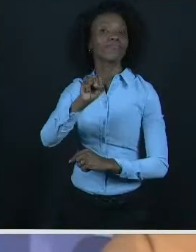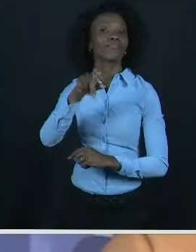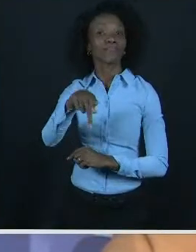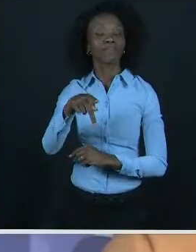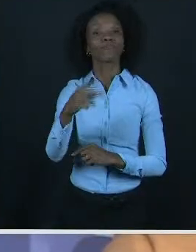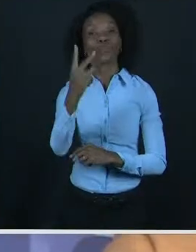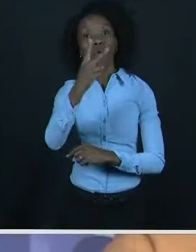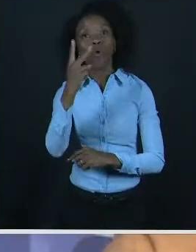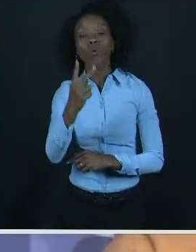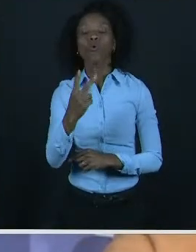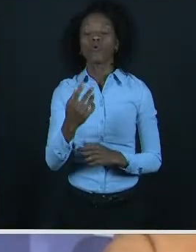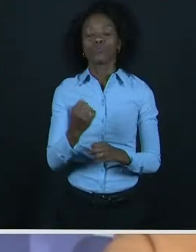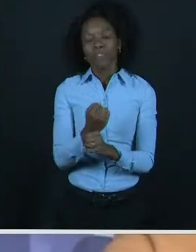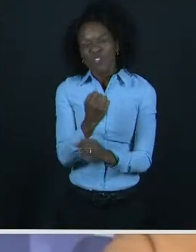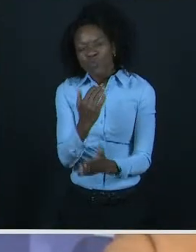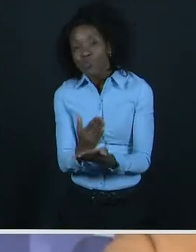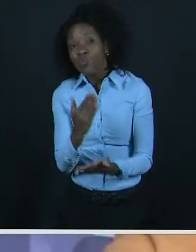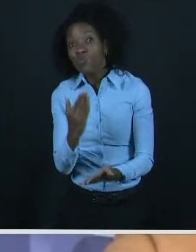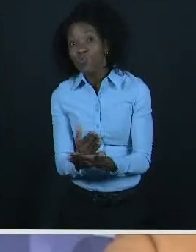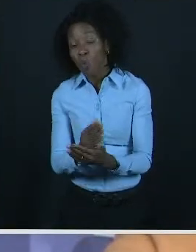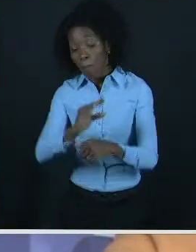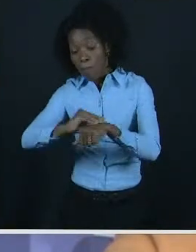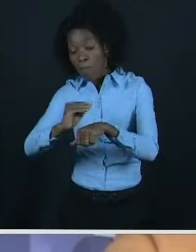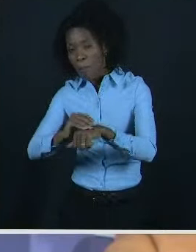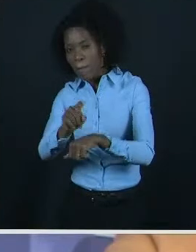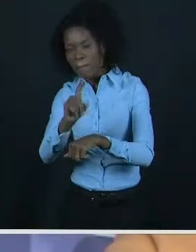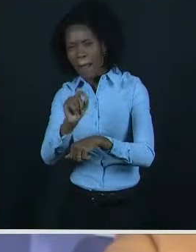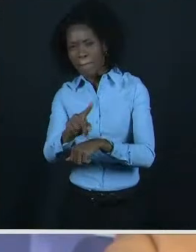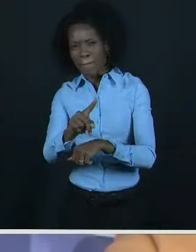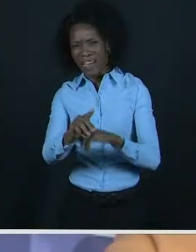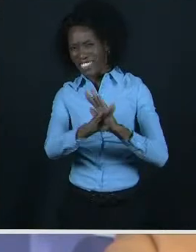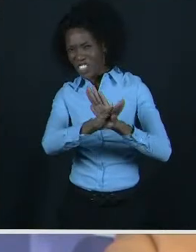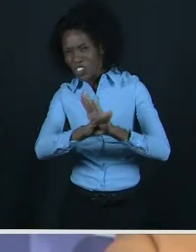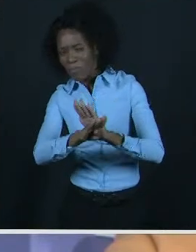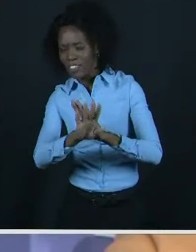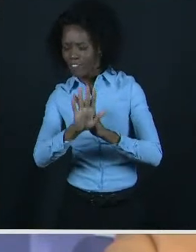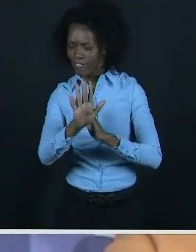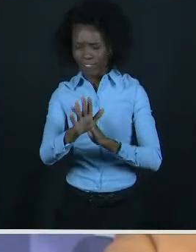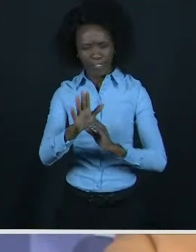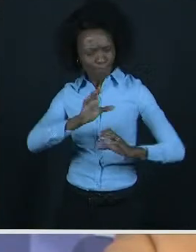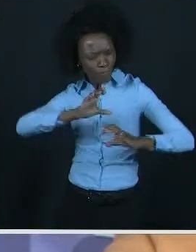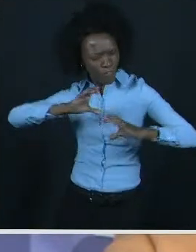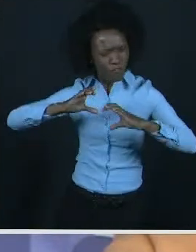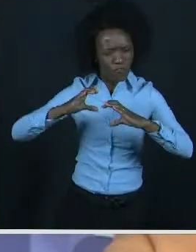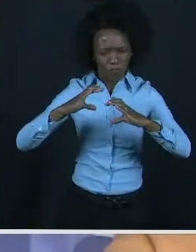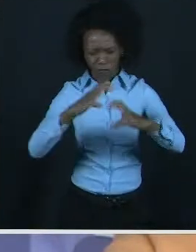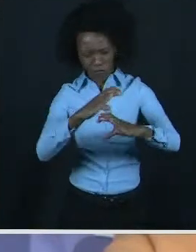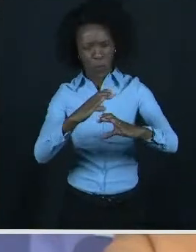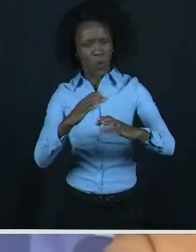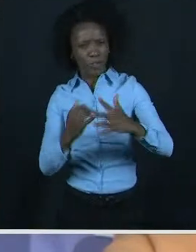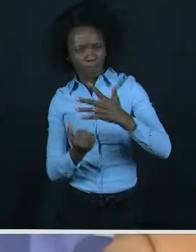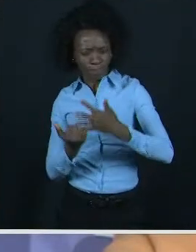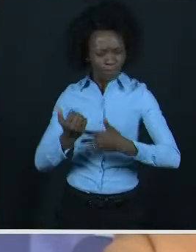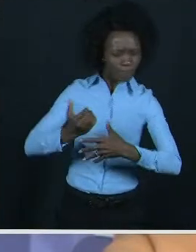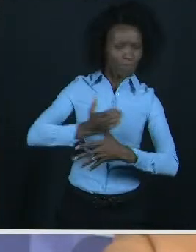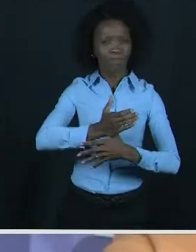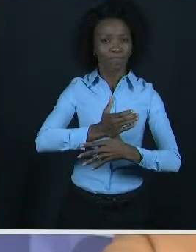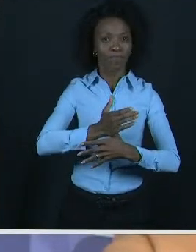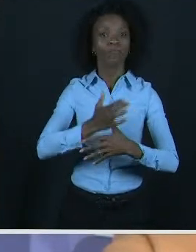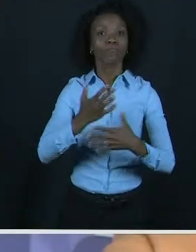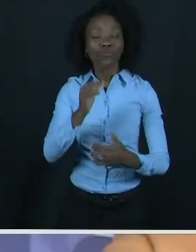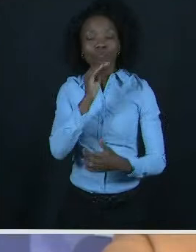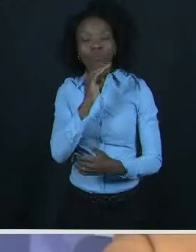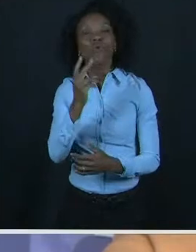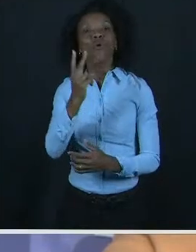the issue of gender-based violence receives the highest attention, the responsibility for institutionalizing